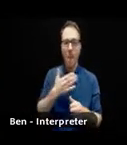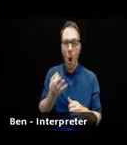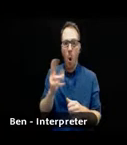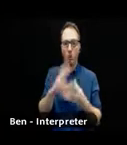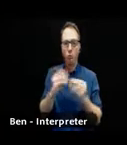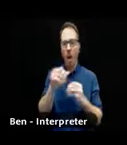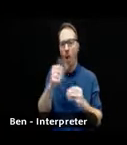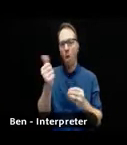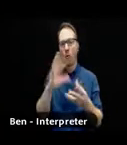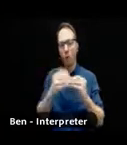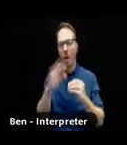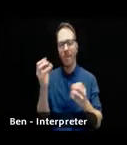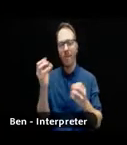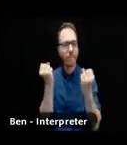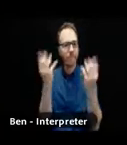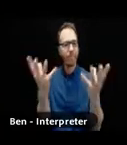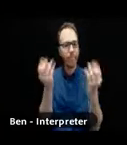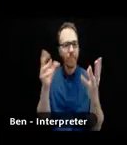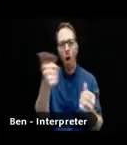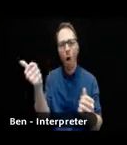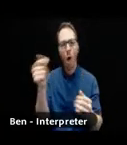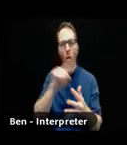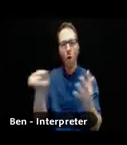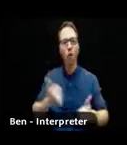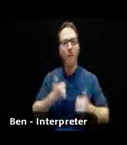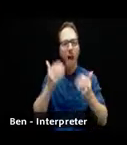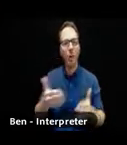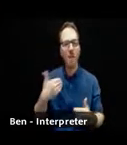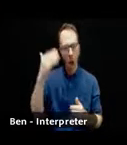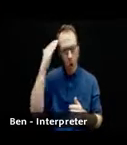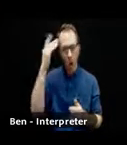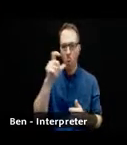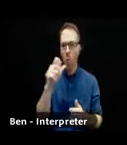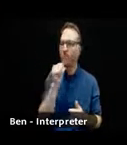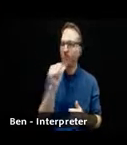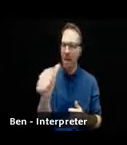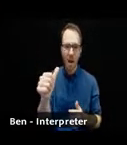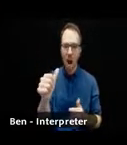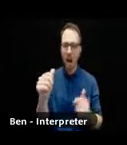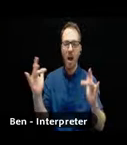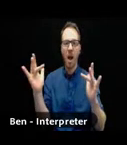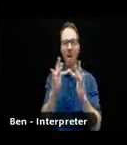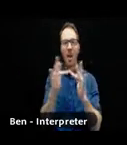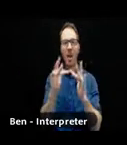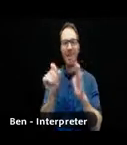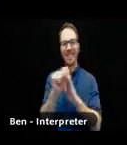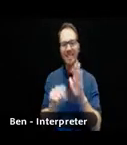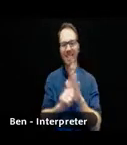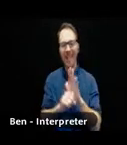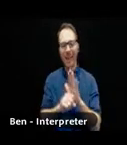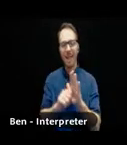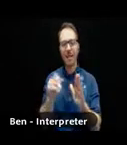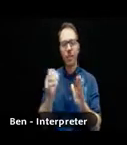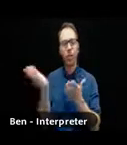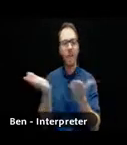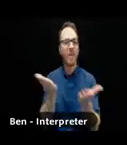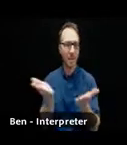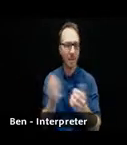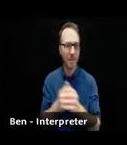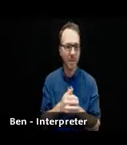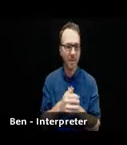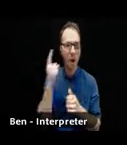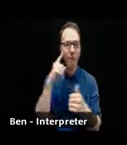of countless other survivors I know who do not contact the state or services for fear